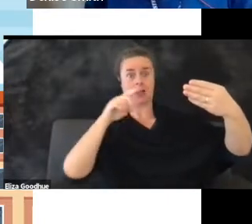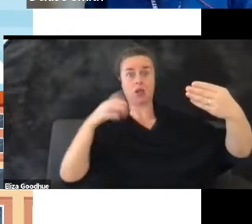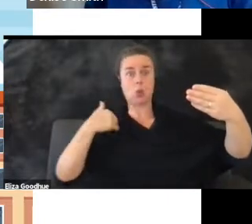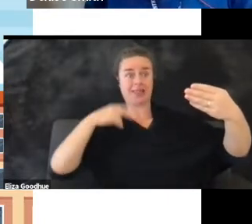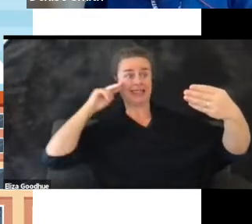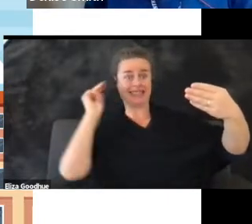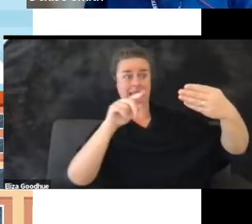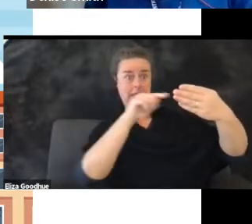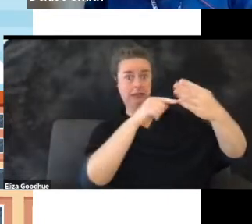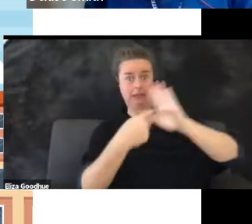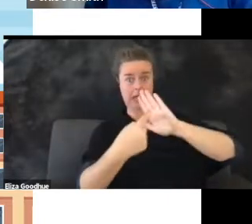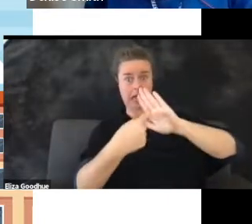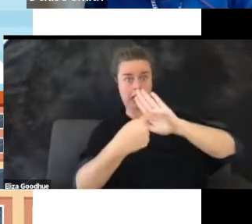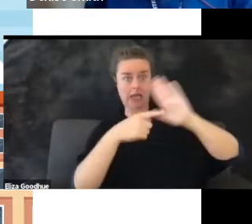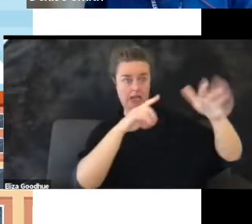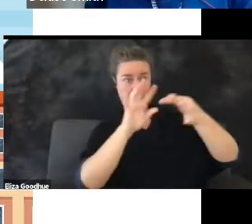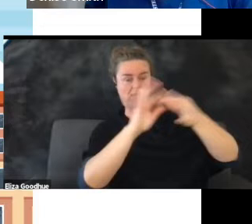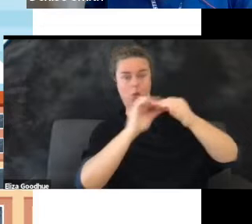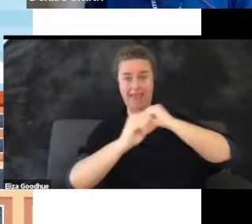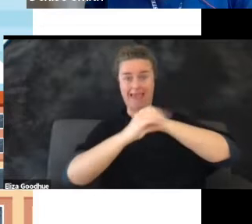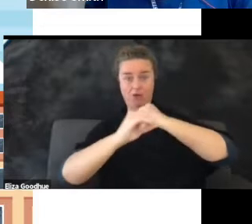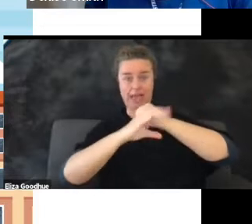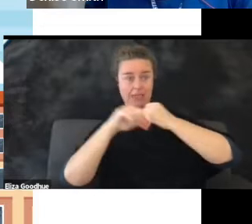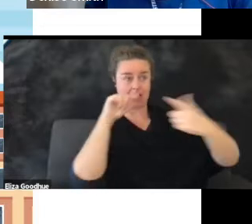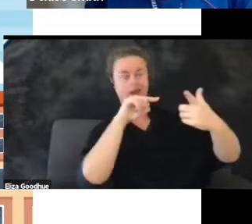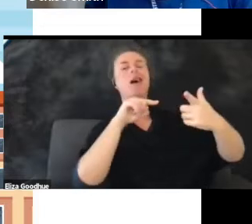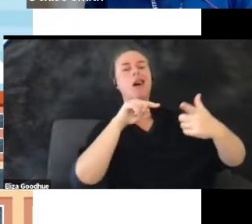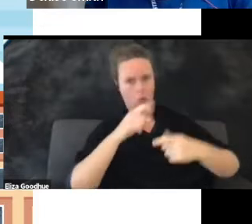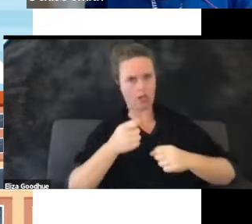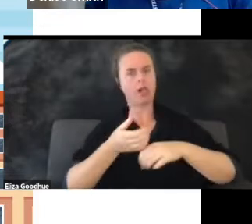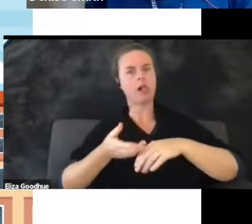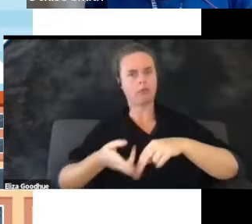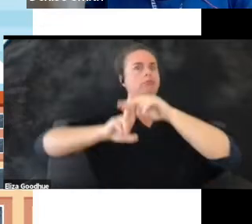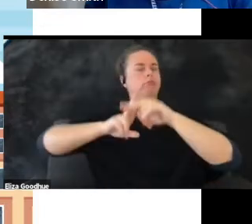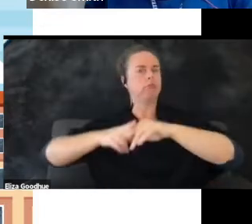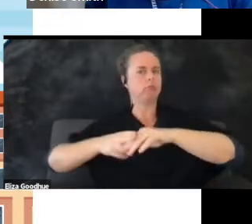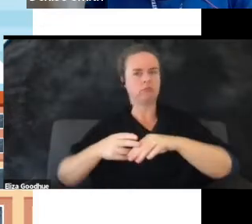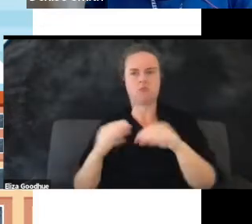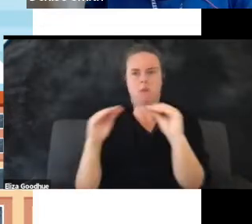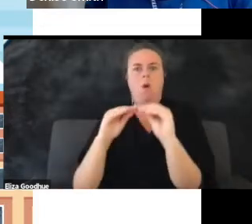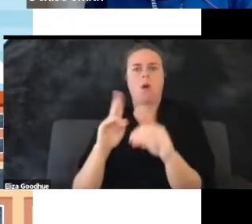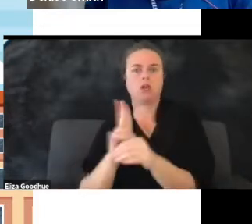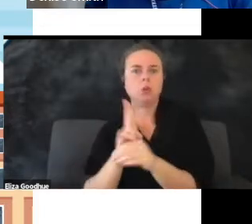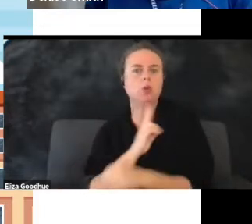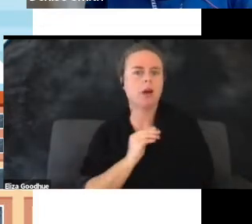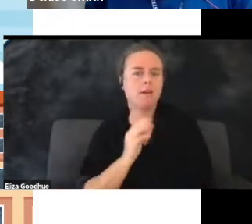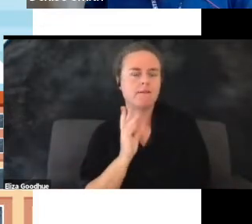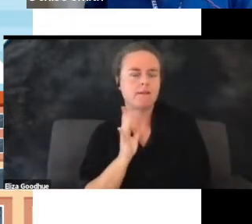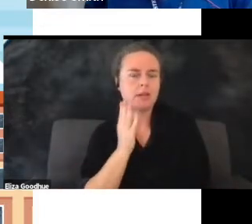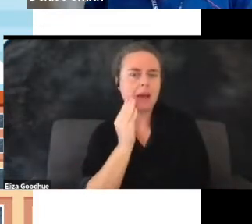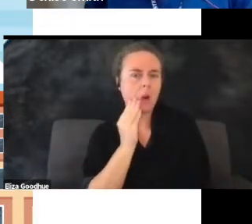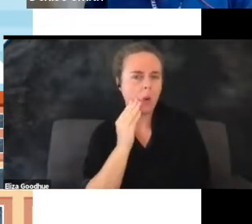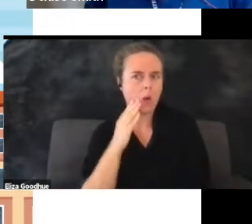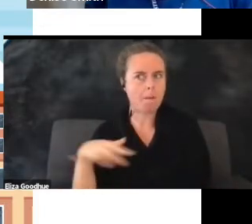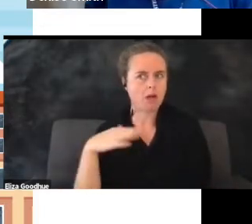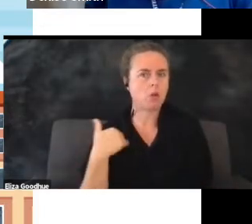Increased tobacco product use in the last 30 days was associated with prevalent interior and exterior ads at retailers,